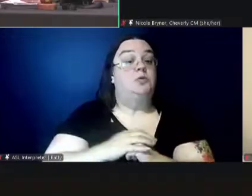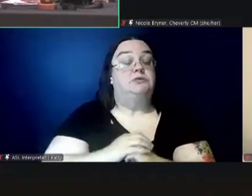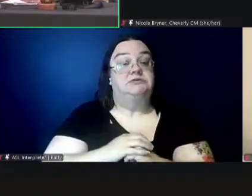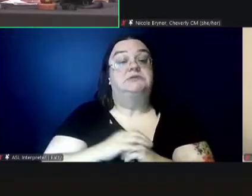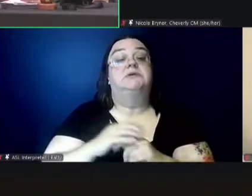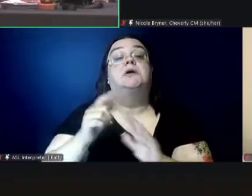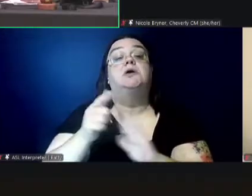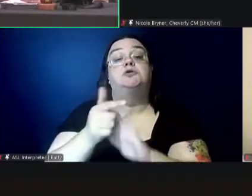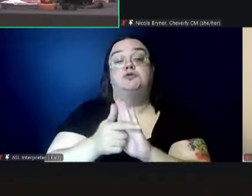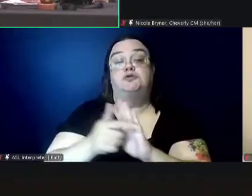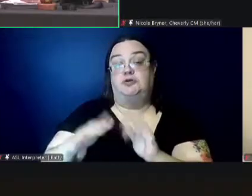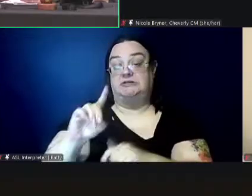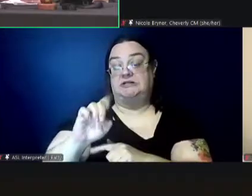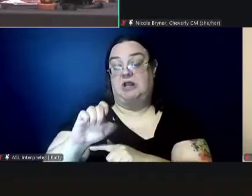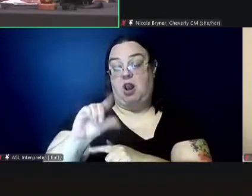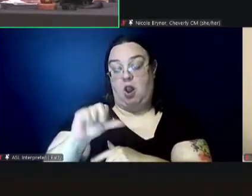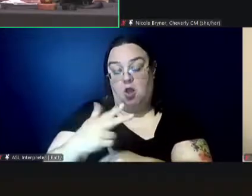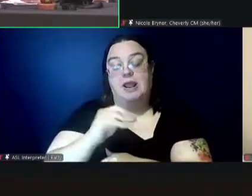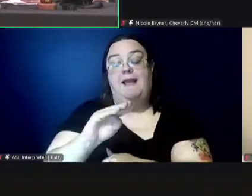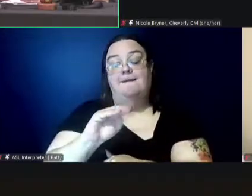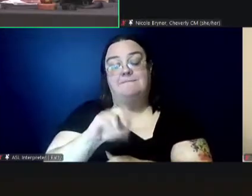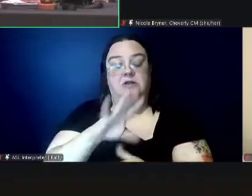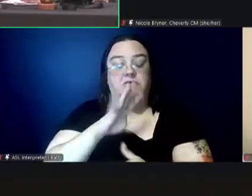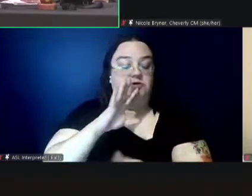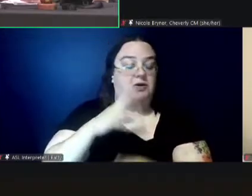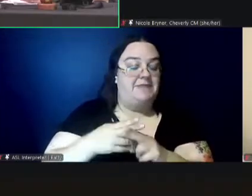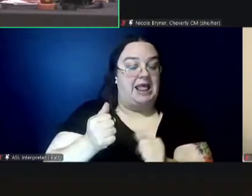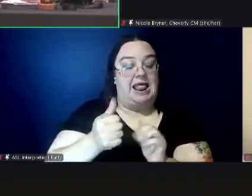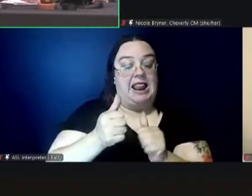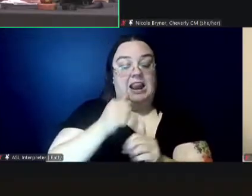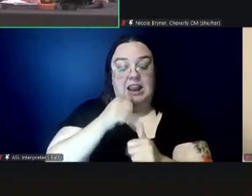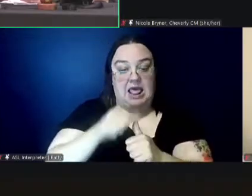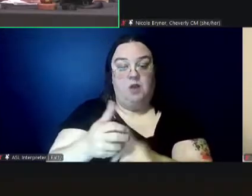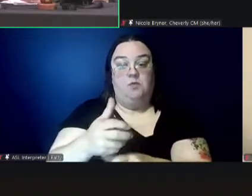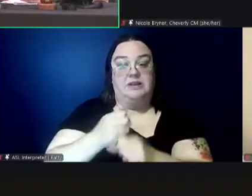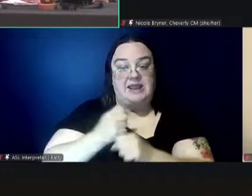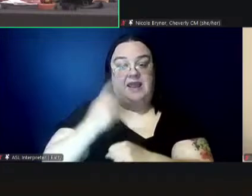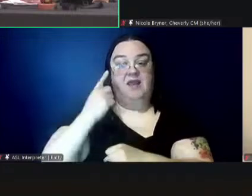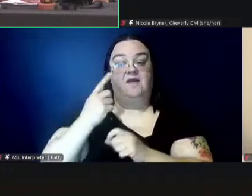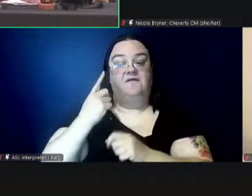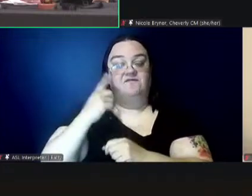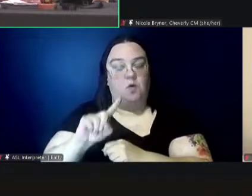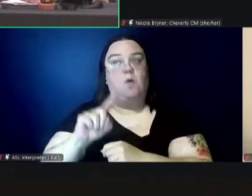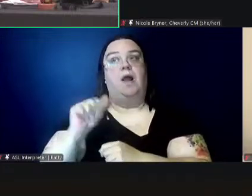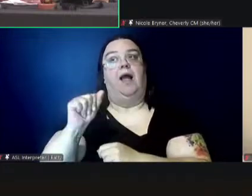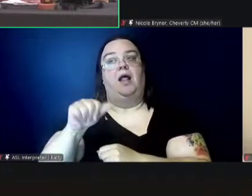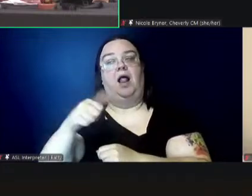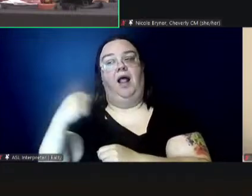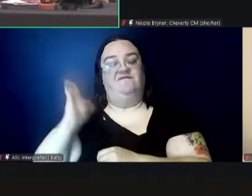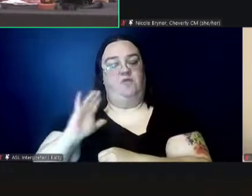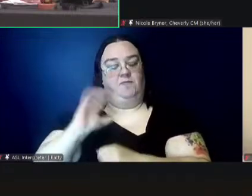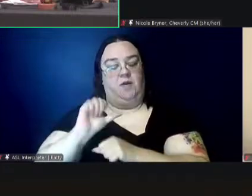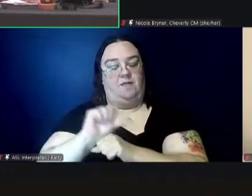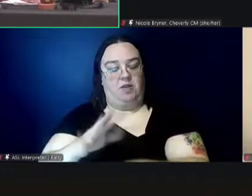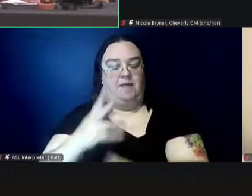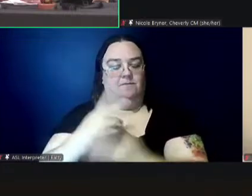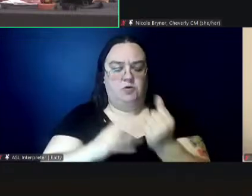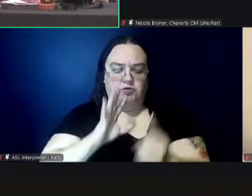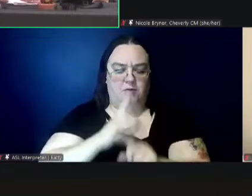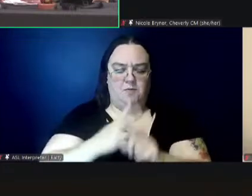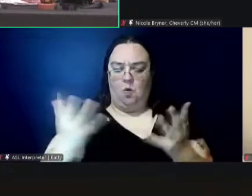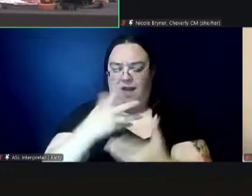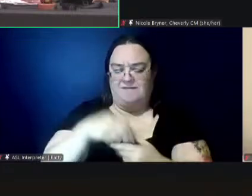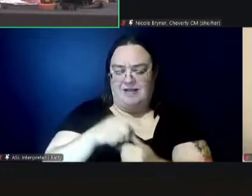Attorney DeLoach and the Mayor discussed a letter received on behalf of a former employee. Both discussed the contents of the letter and